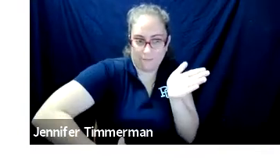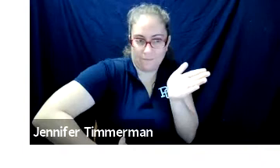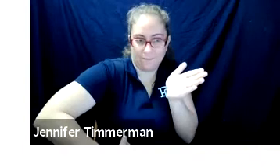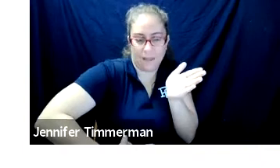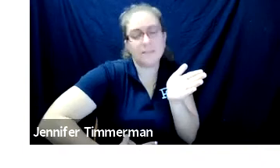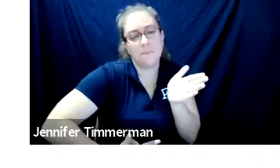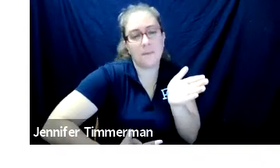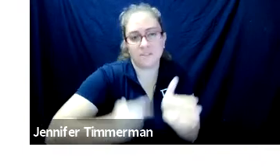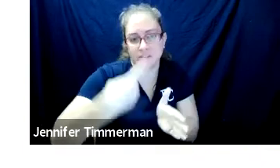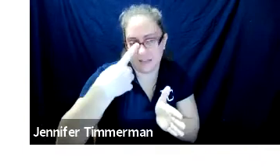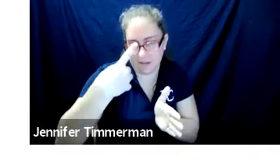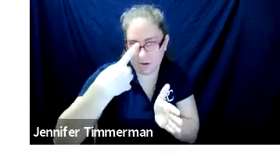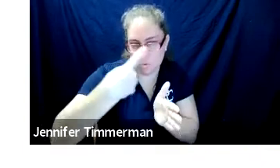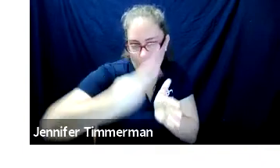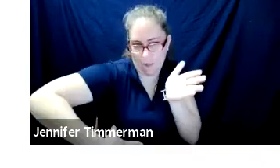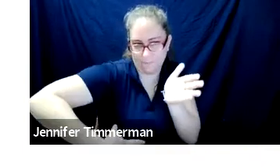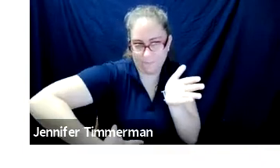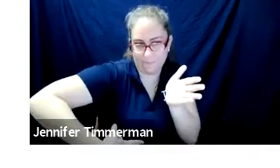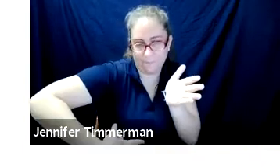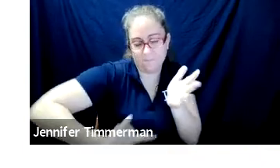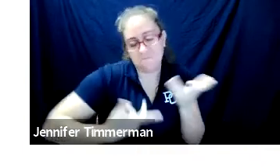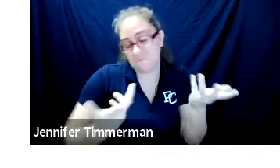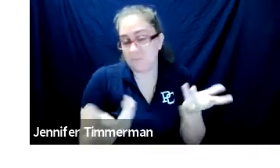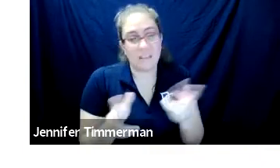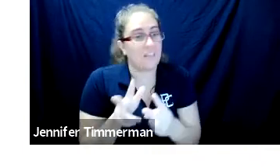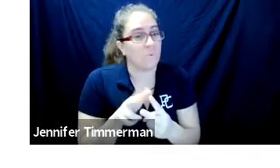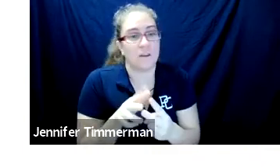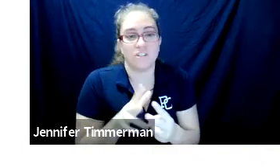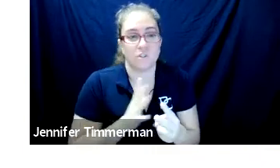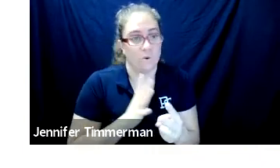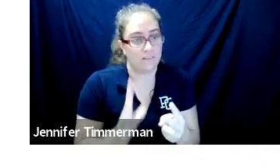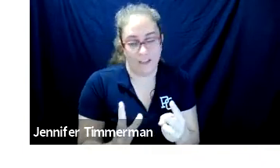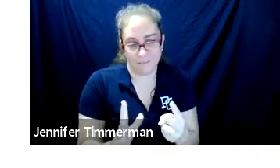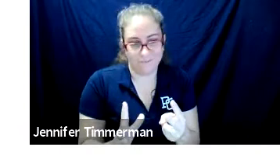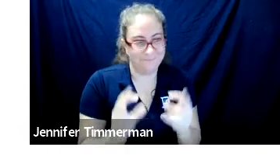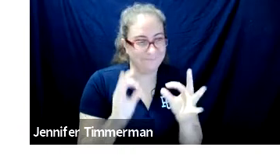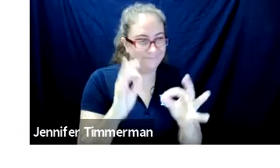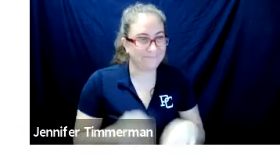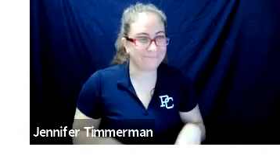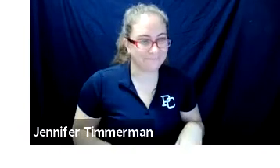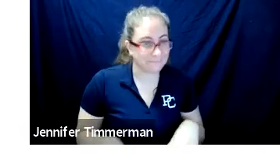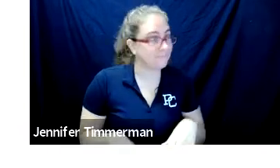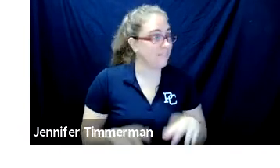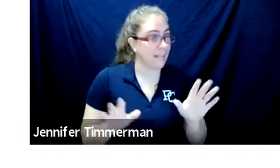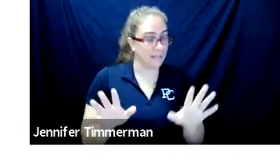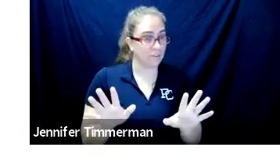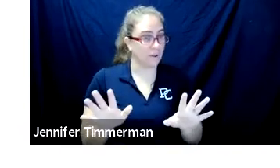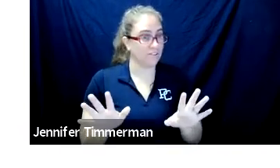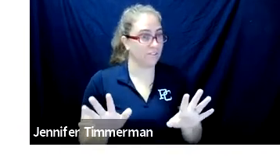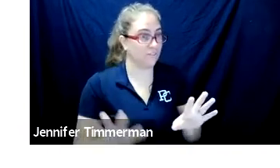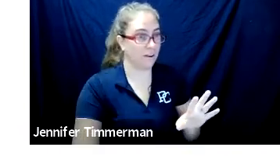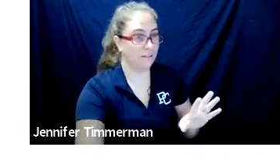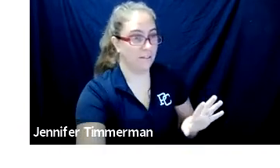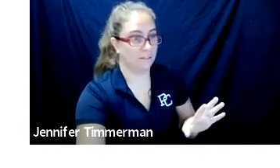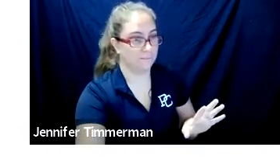what. And some people still sign what. Either one is totally fine. Any other